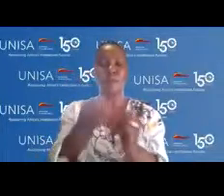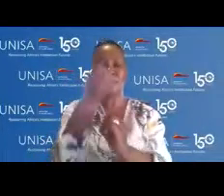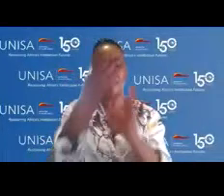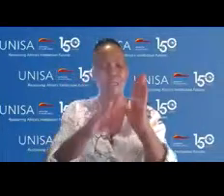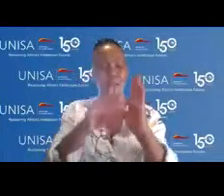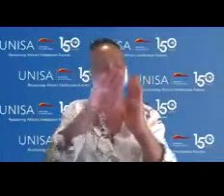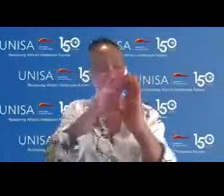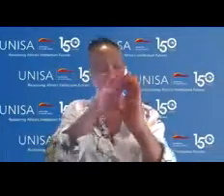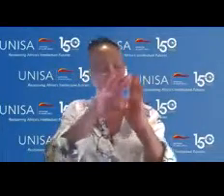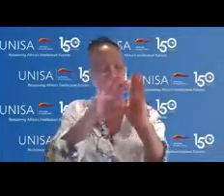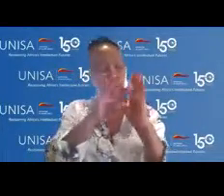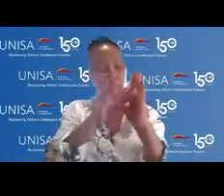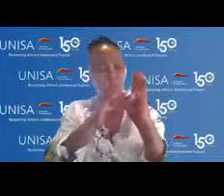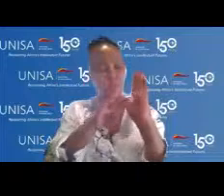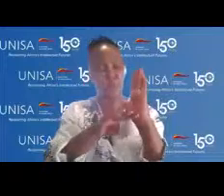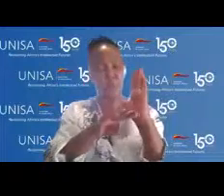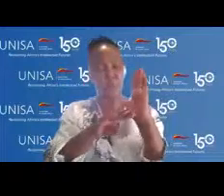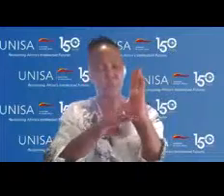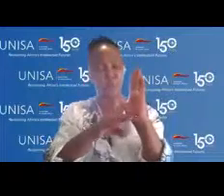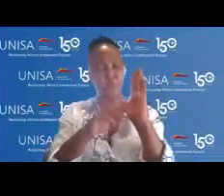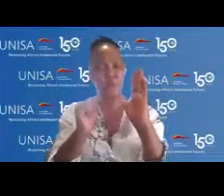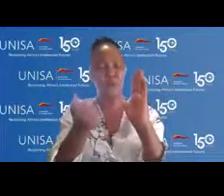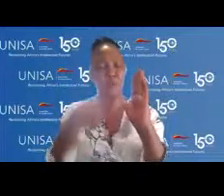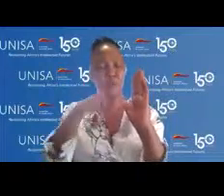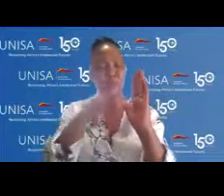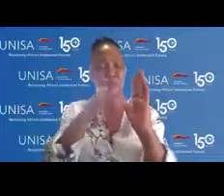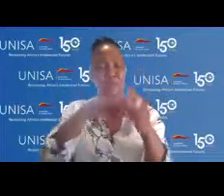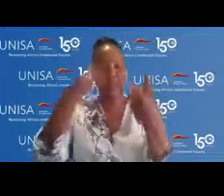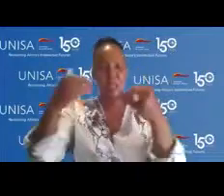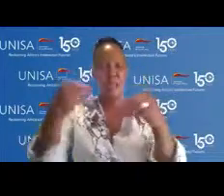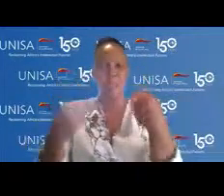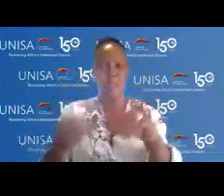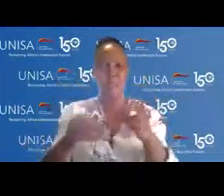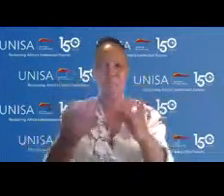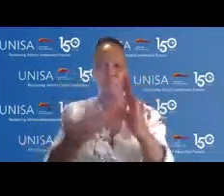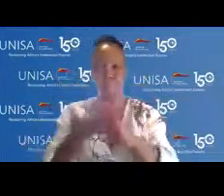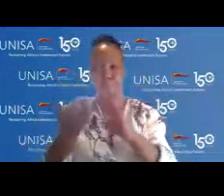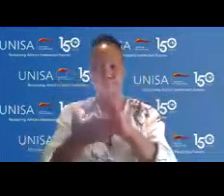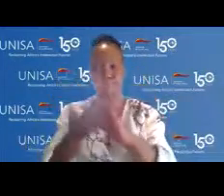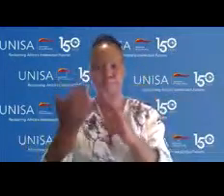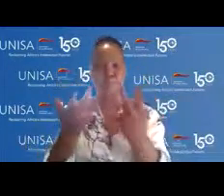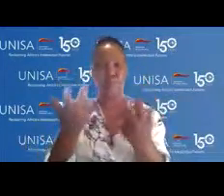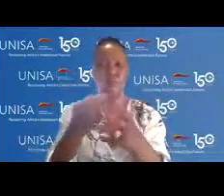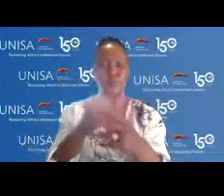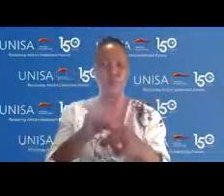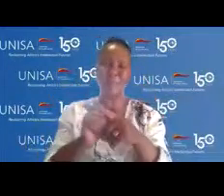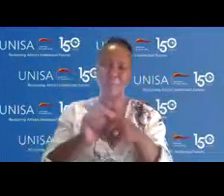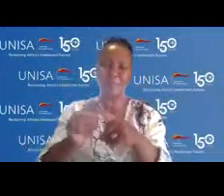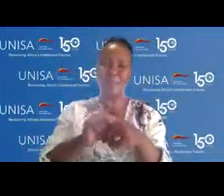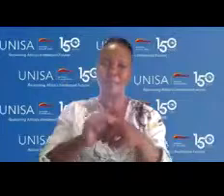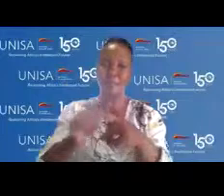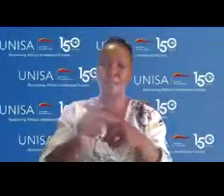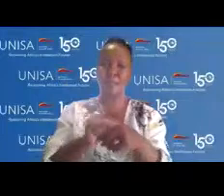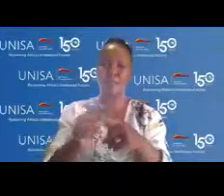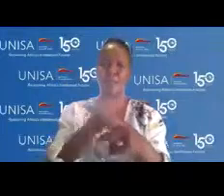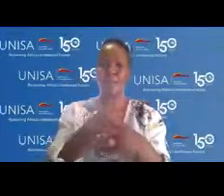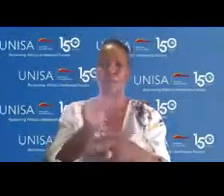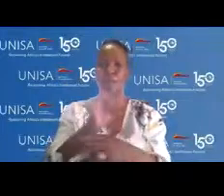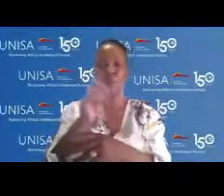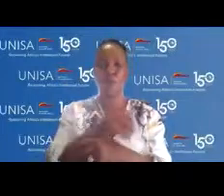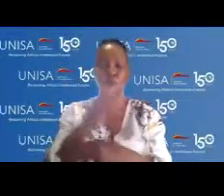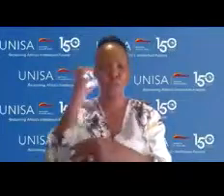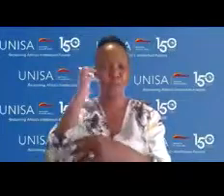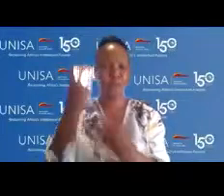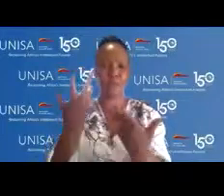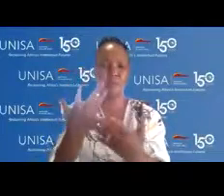that's used in business. So that means by actually going to just testing out these apps on your phone, you're already actually